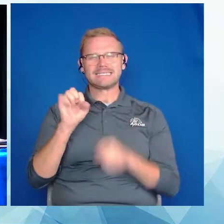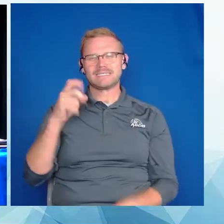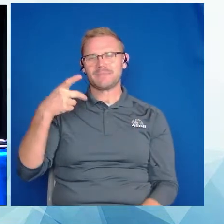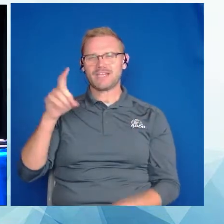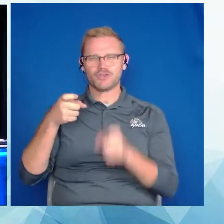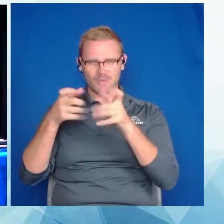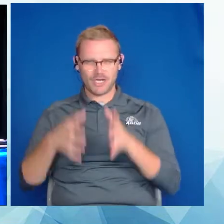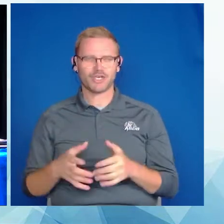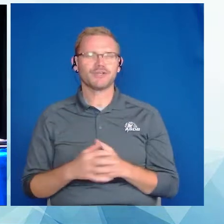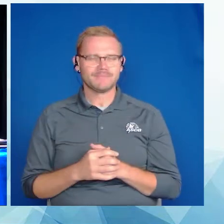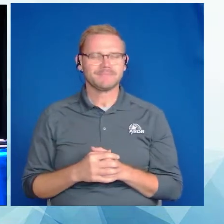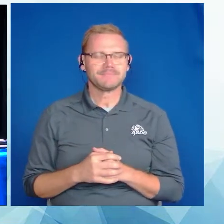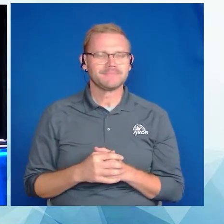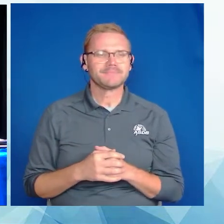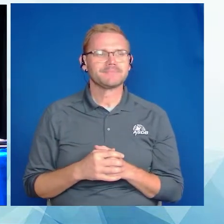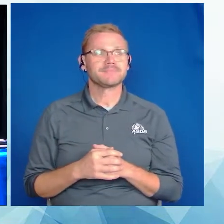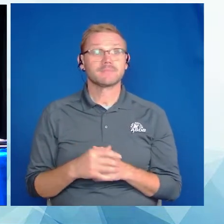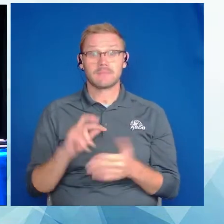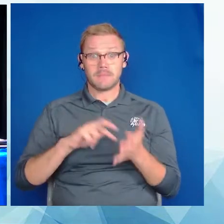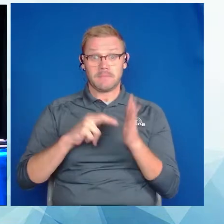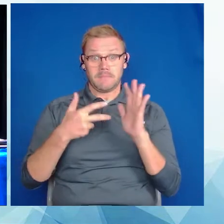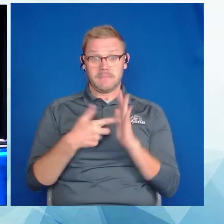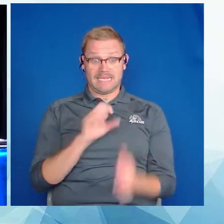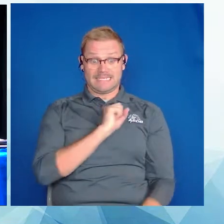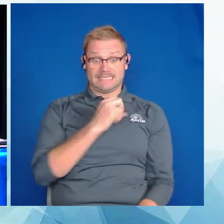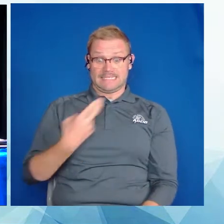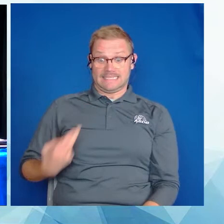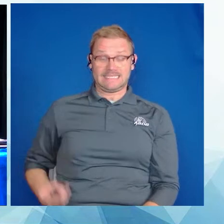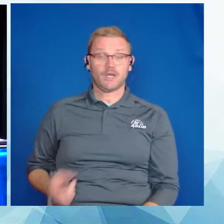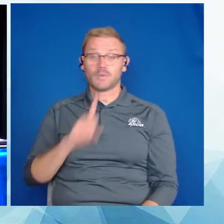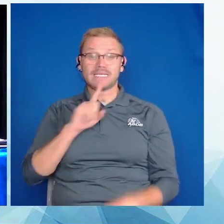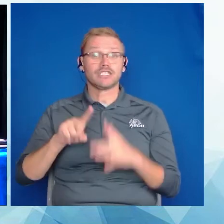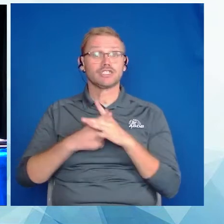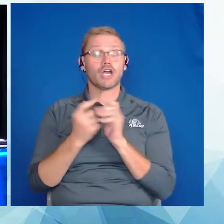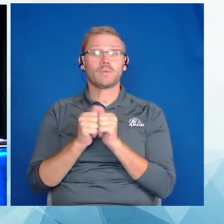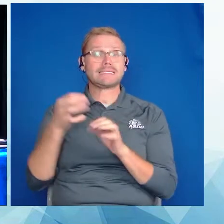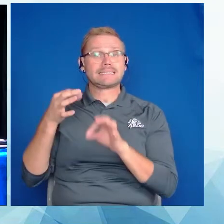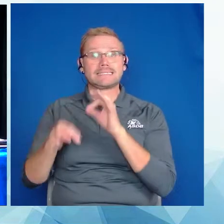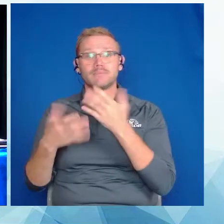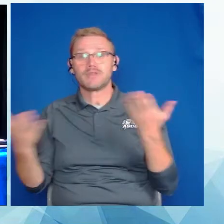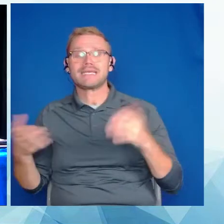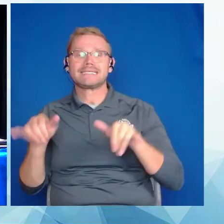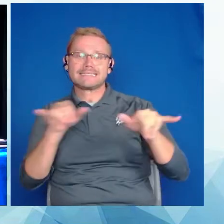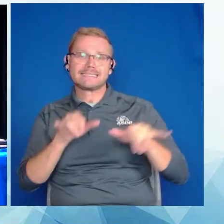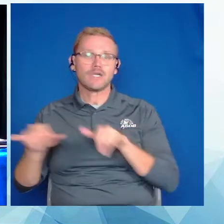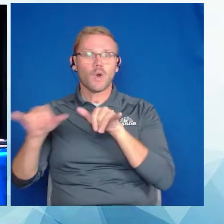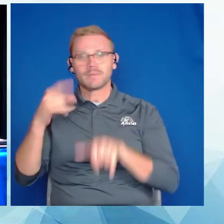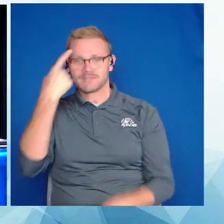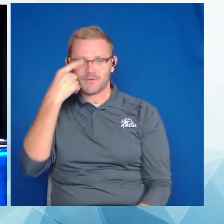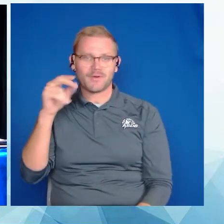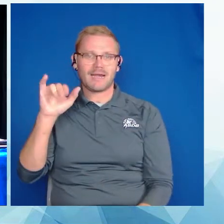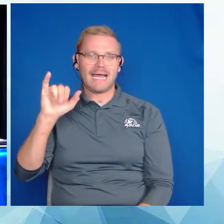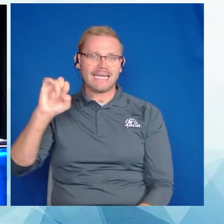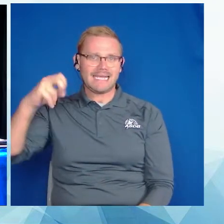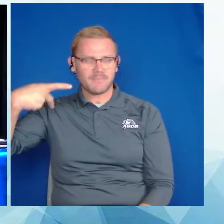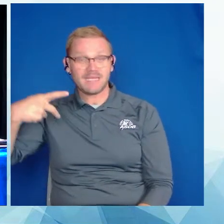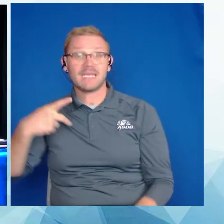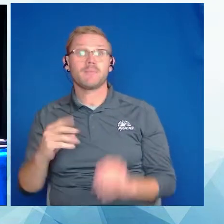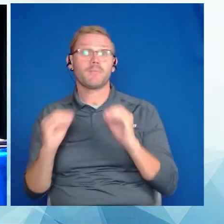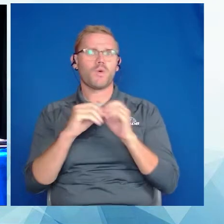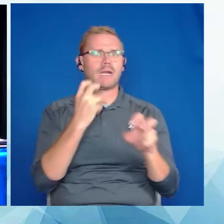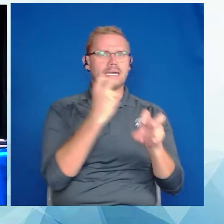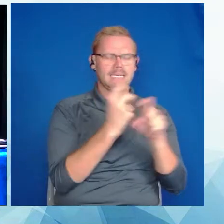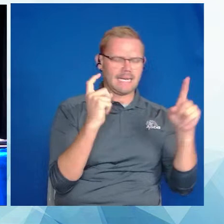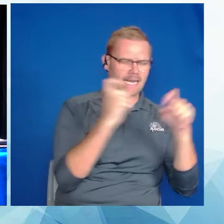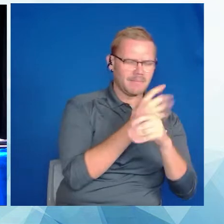know. This means that Sarah's had to start with simple things like creating IEP norms, to harder things like